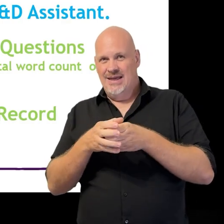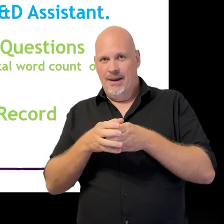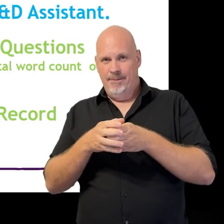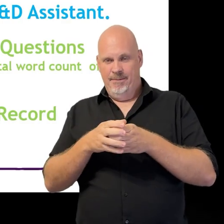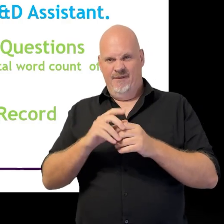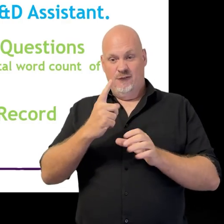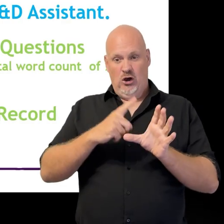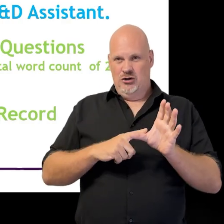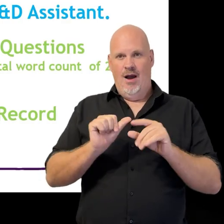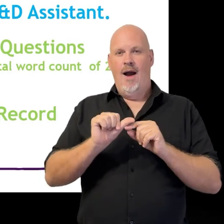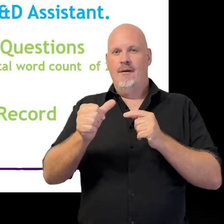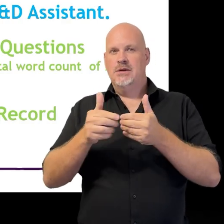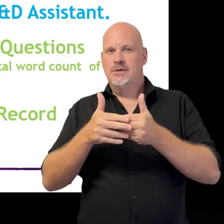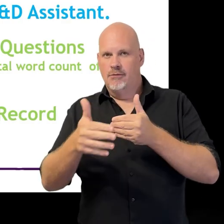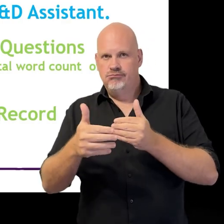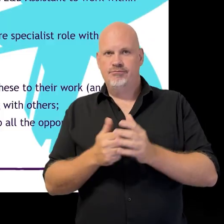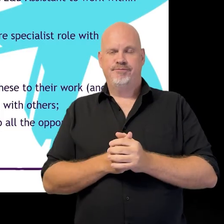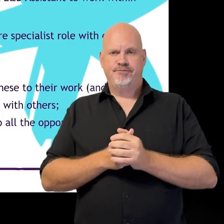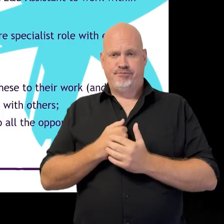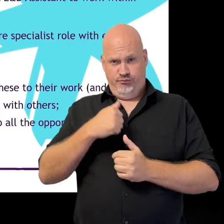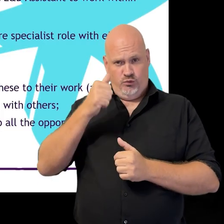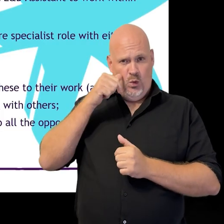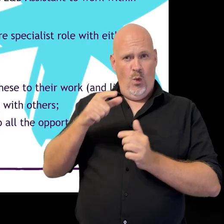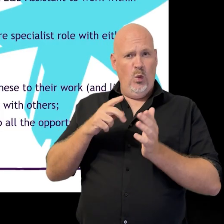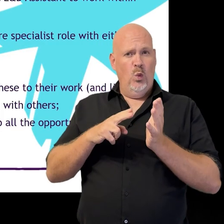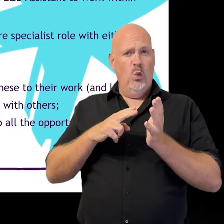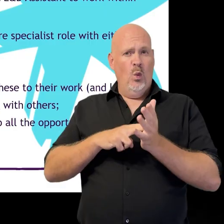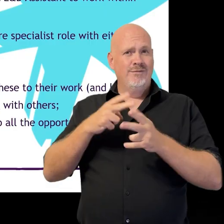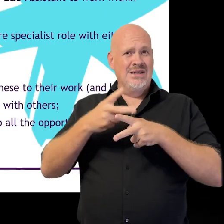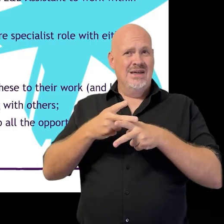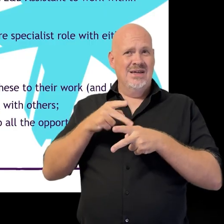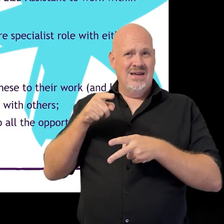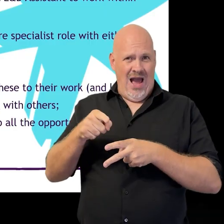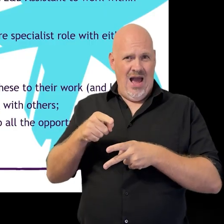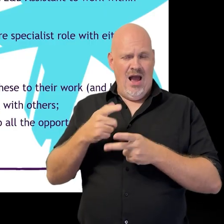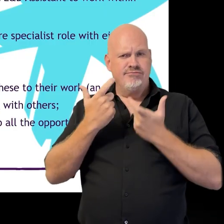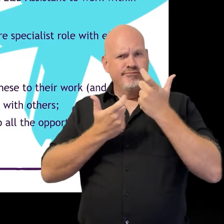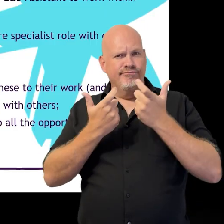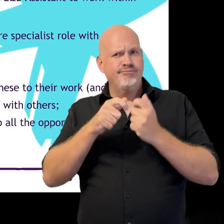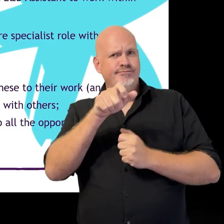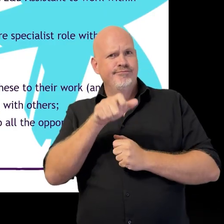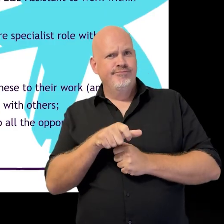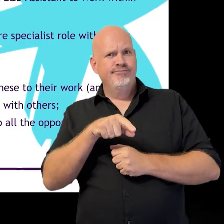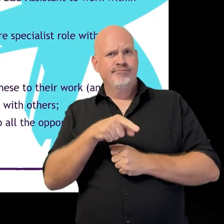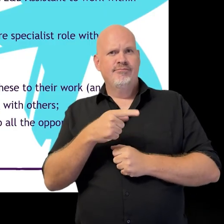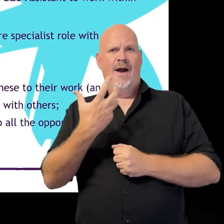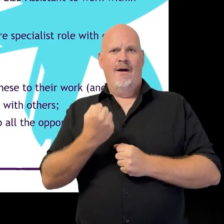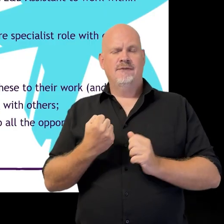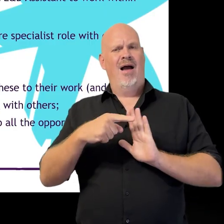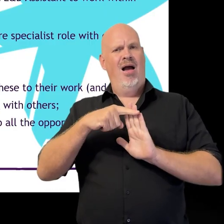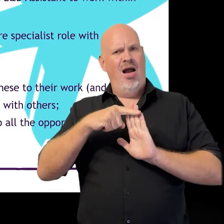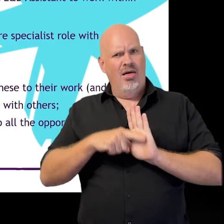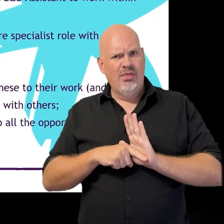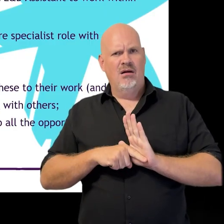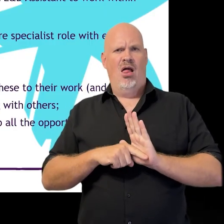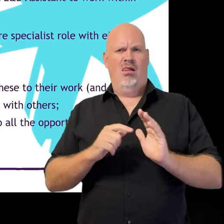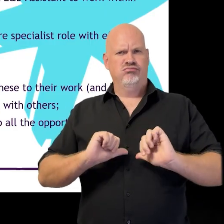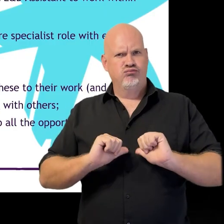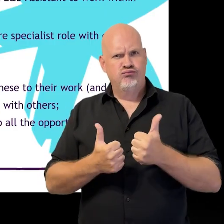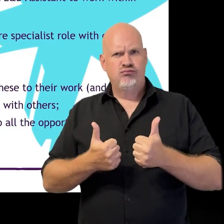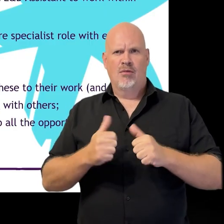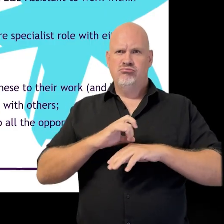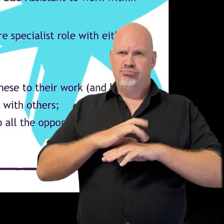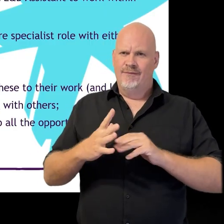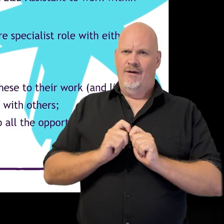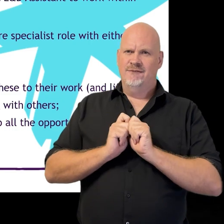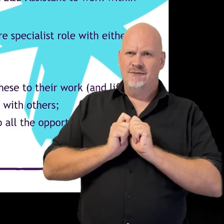more detail. The brief provides us with a scenario. So we know that this application is to be